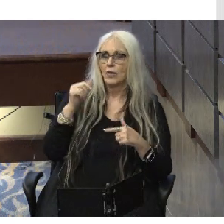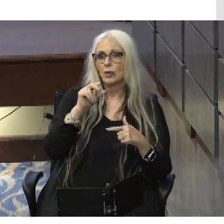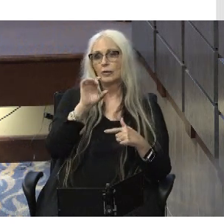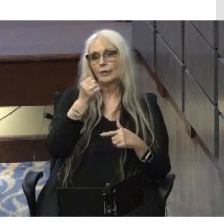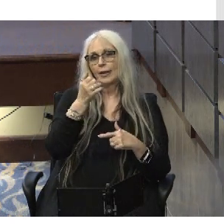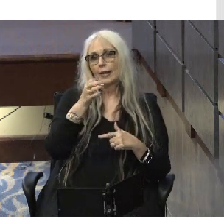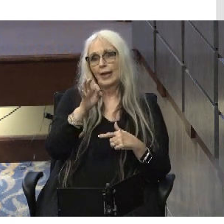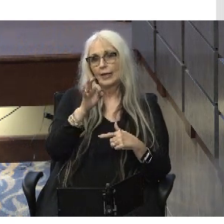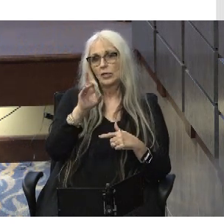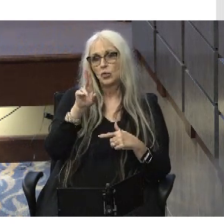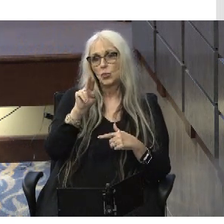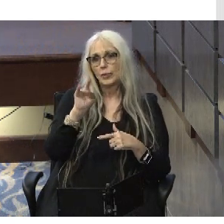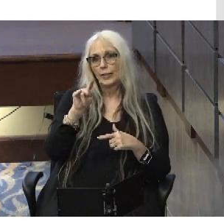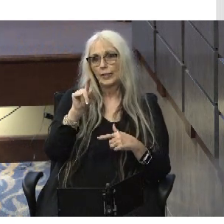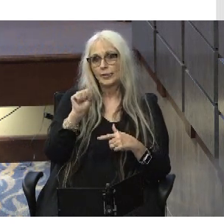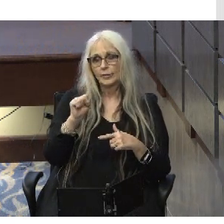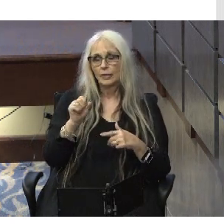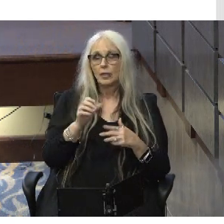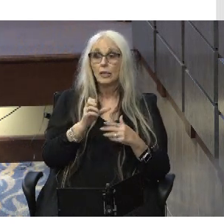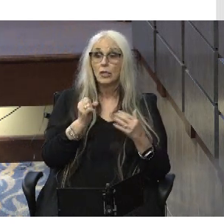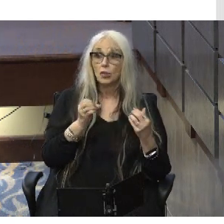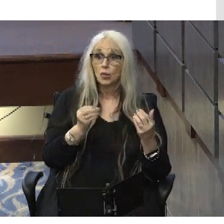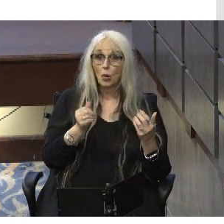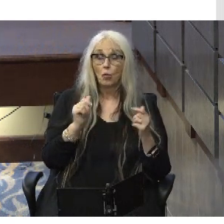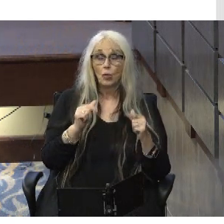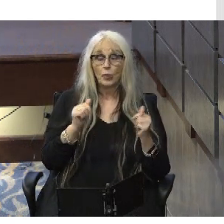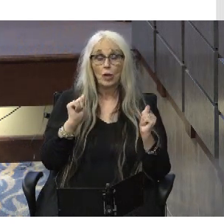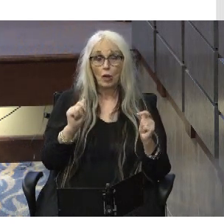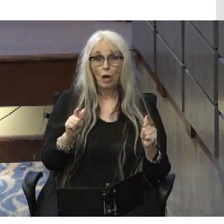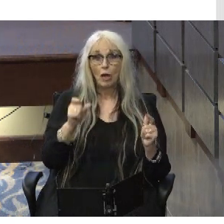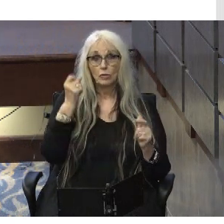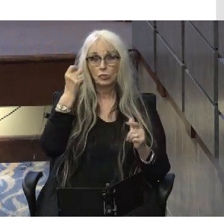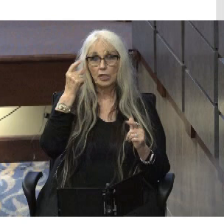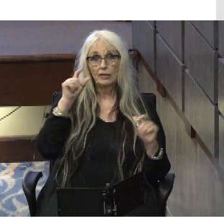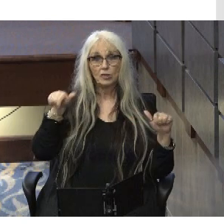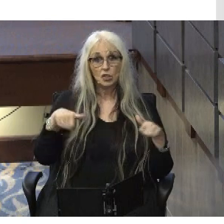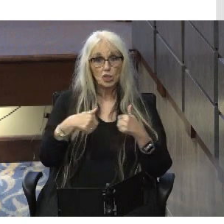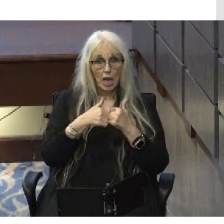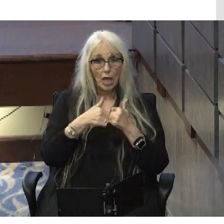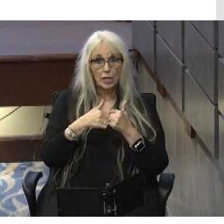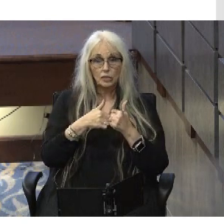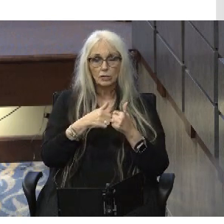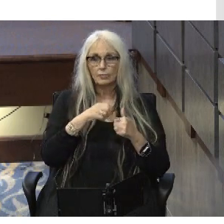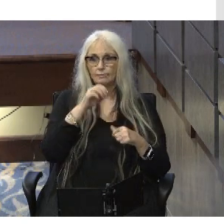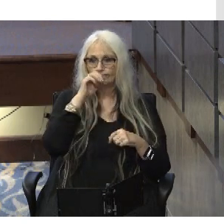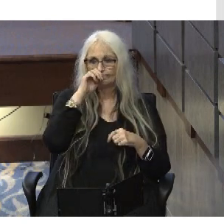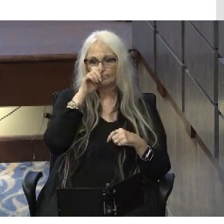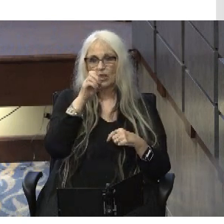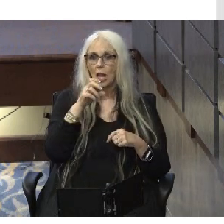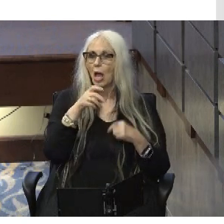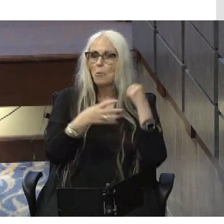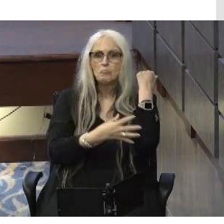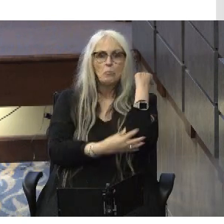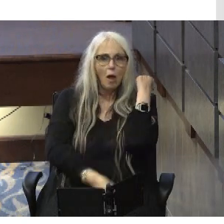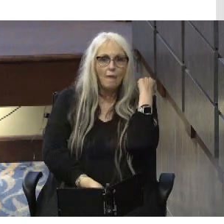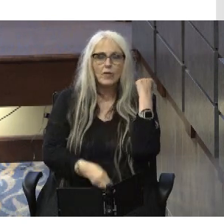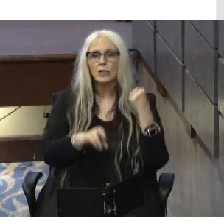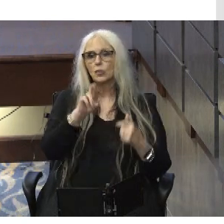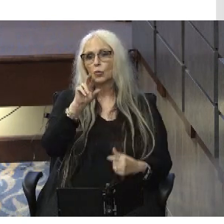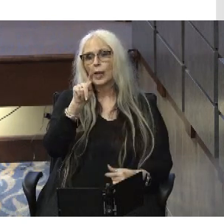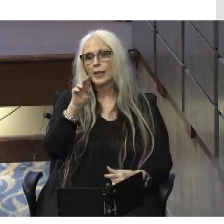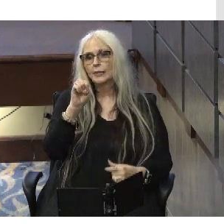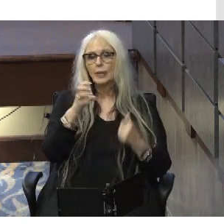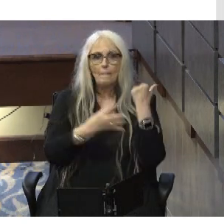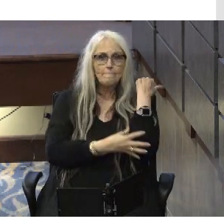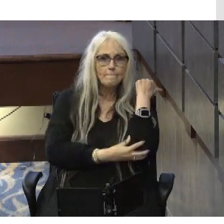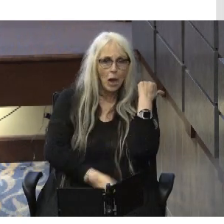I'm speaking to the choir here when we all understand what the challenges are, especially as it relates to poverty, the rates of poverty, the excessive